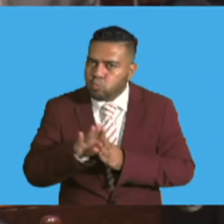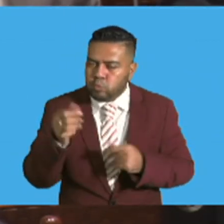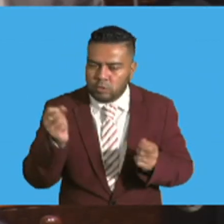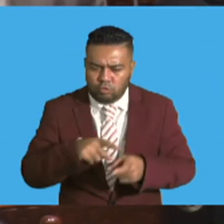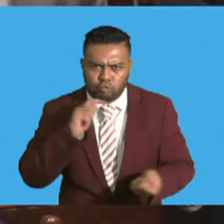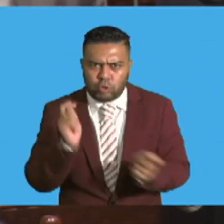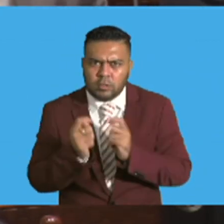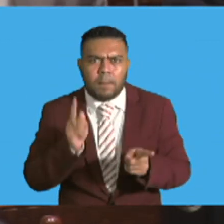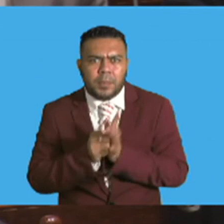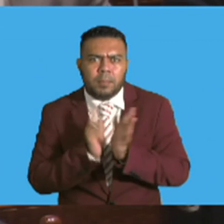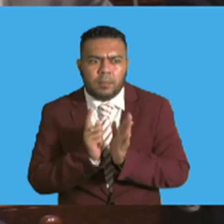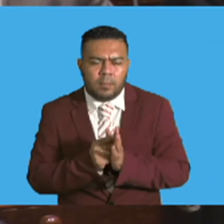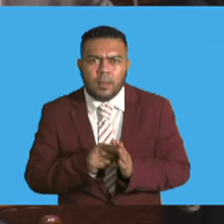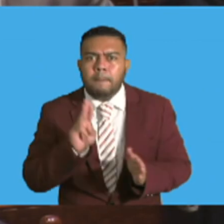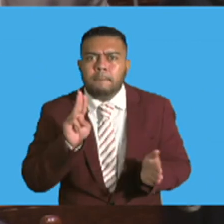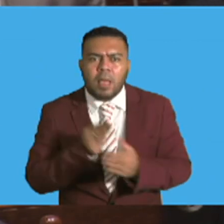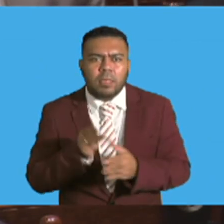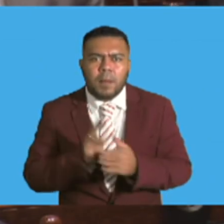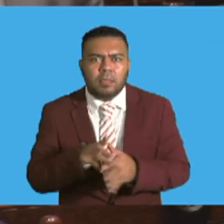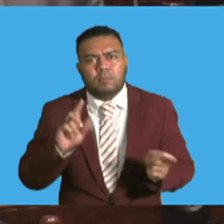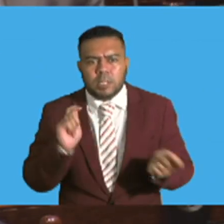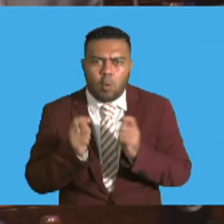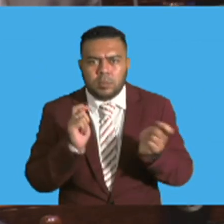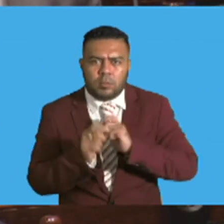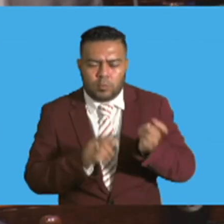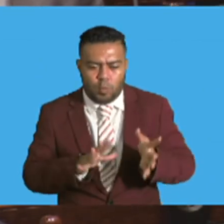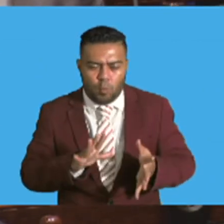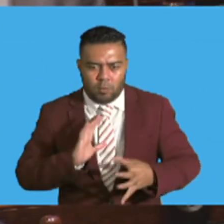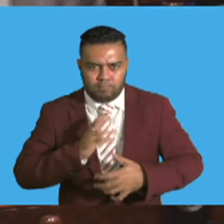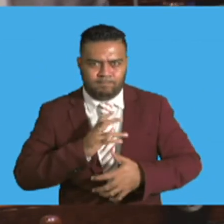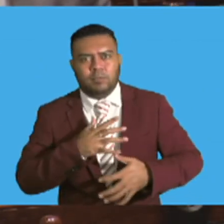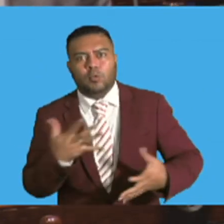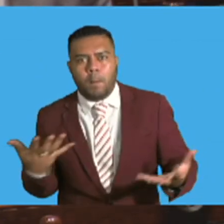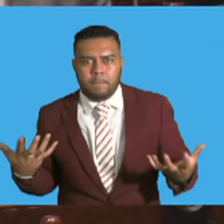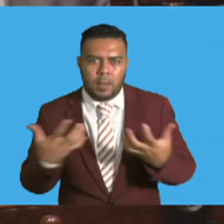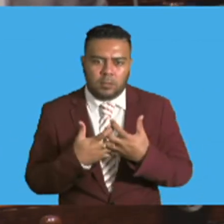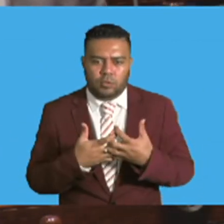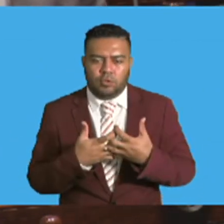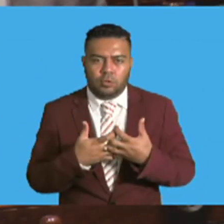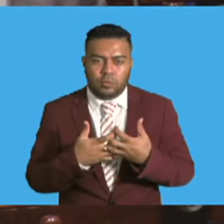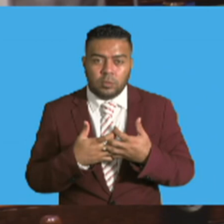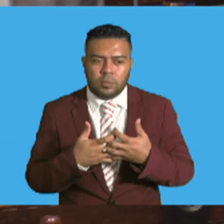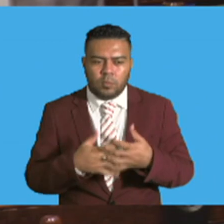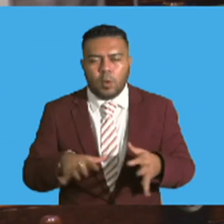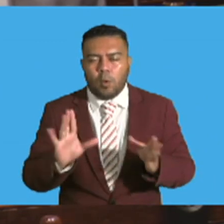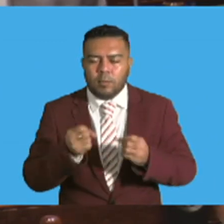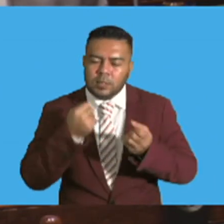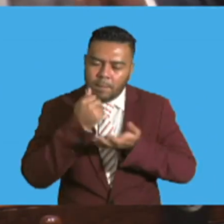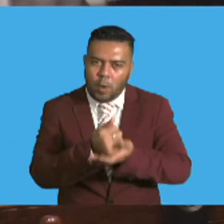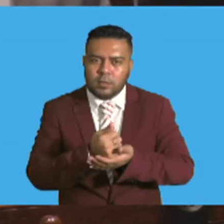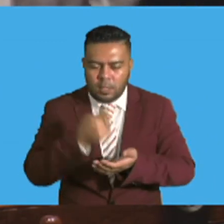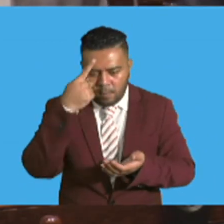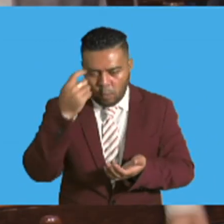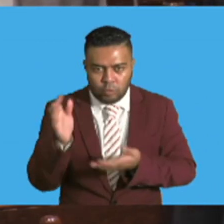In fact, sometimes on a monthly basis. So FRCS needs to keep up to speed with that. And of course, Mr. Speaker, sir, we wholeheartedly support the